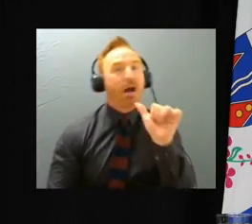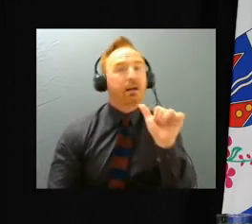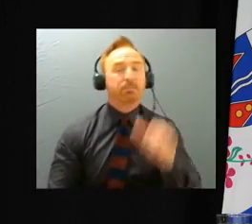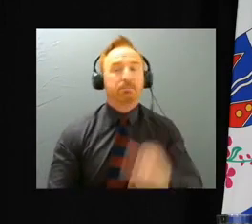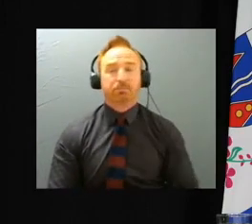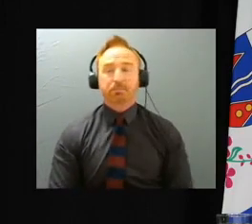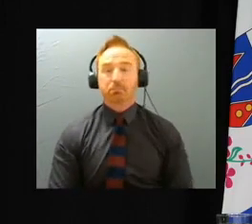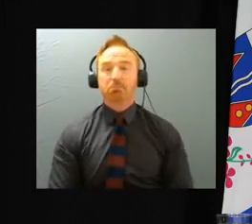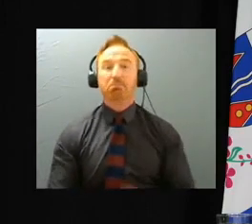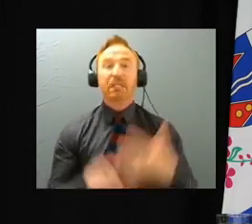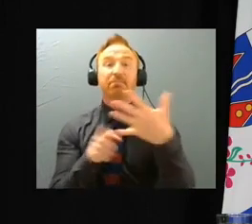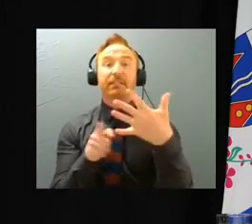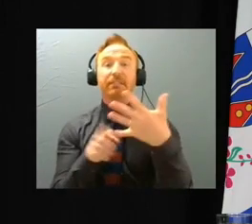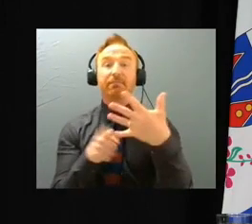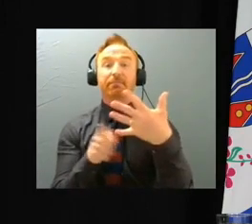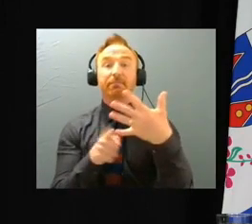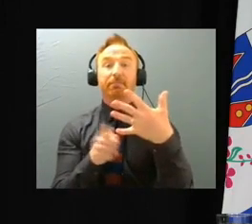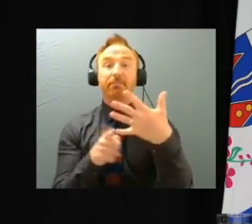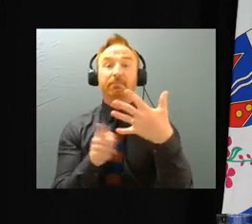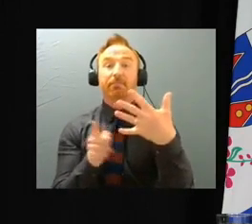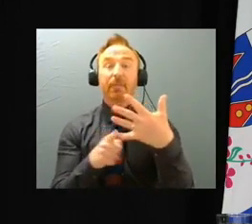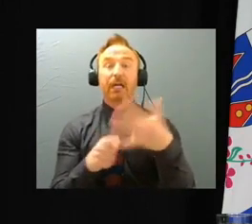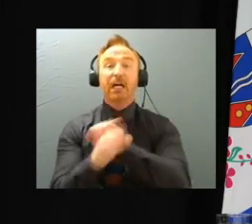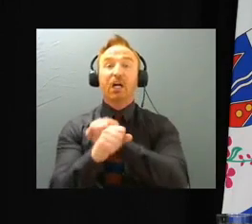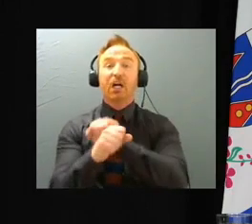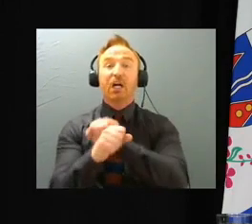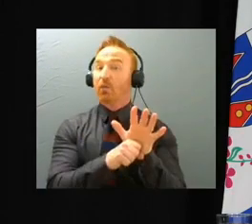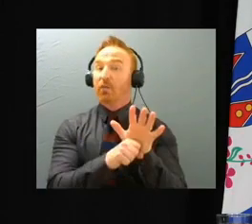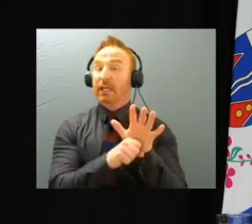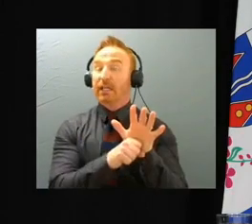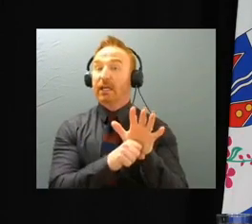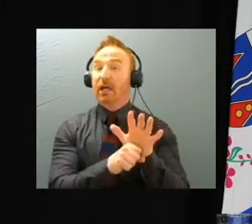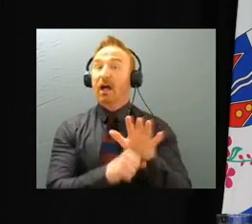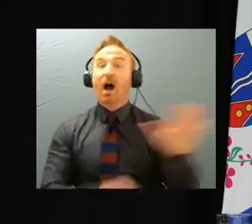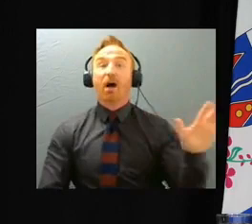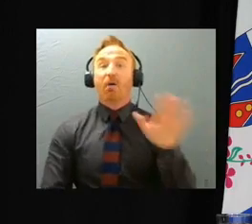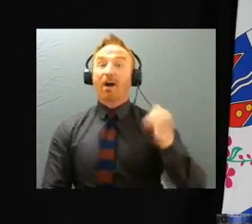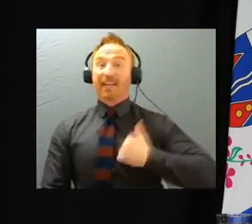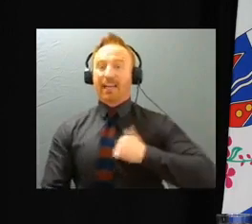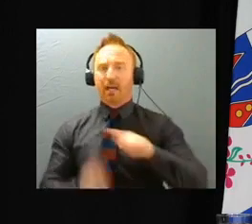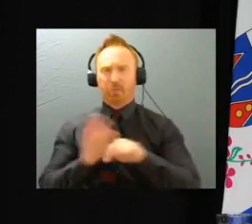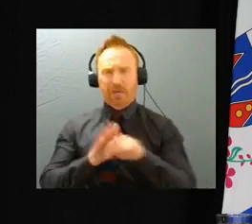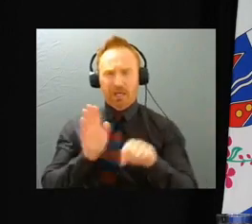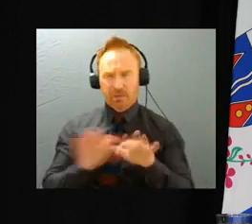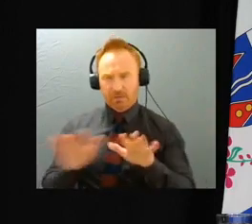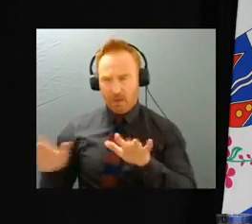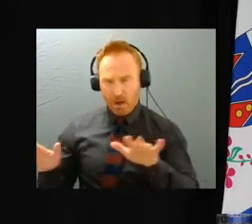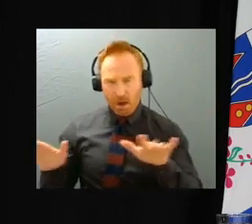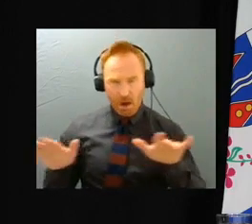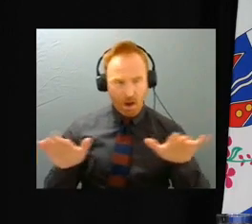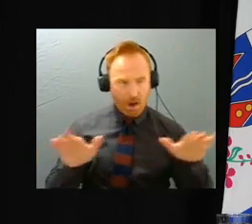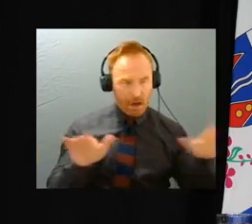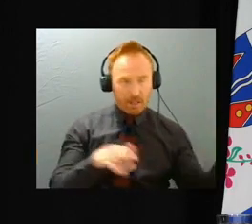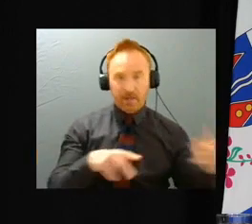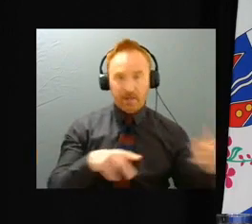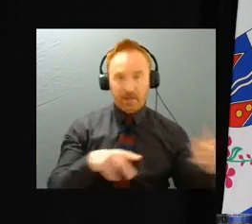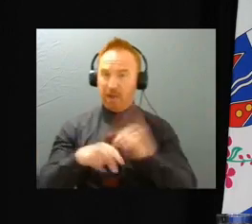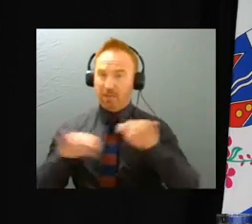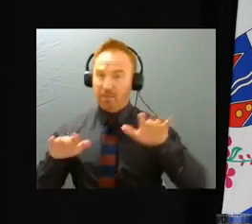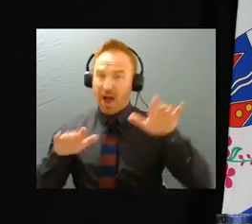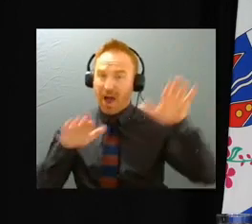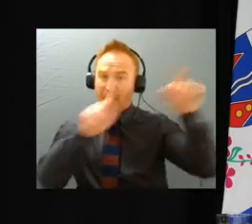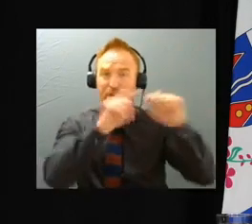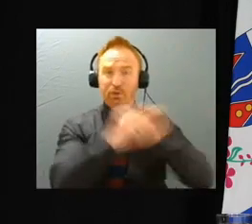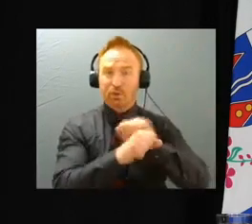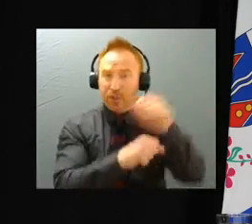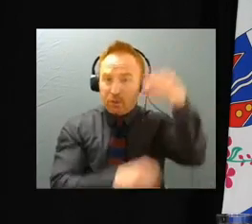Fifth, we will be closely watching the COVID's course in the rest of Canada to determine the risk of importation into Yukon. We'll continue to closely